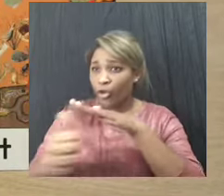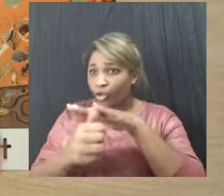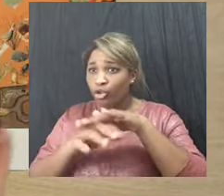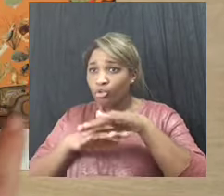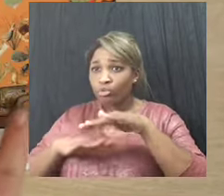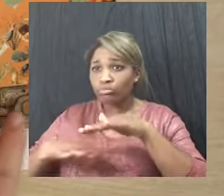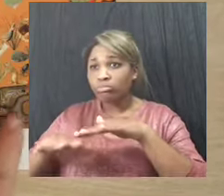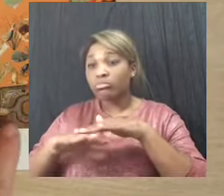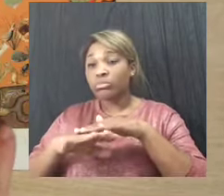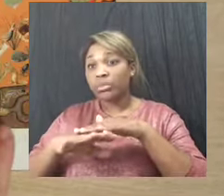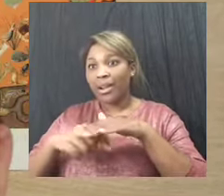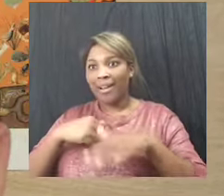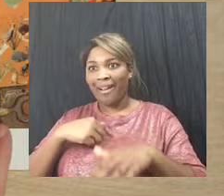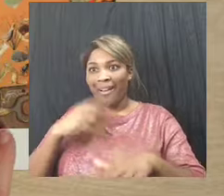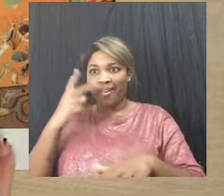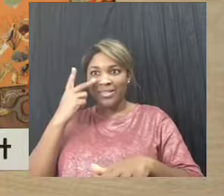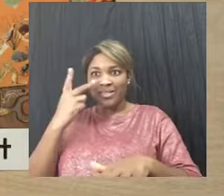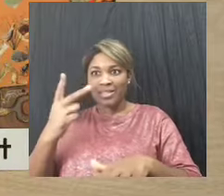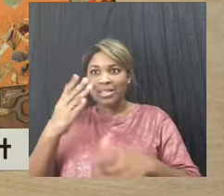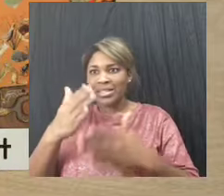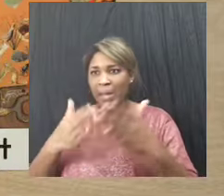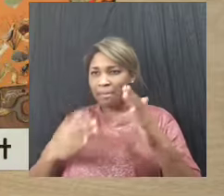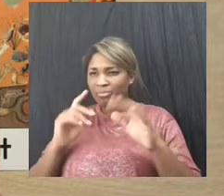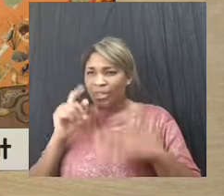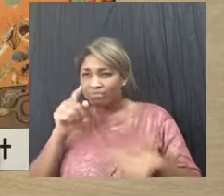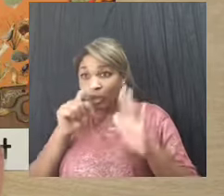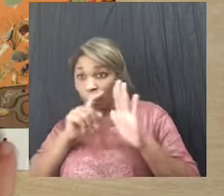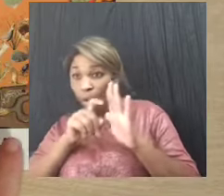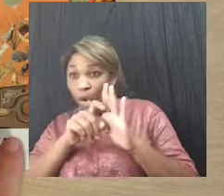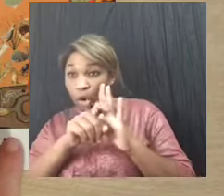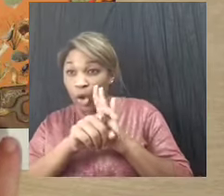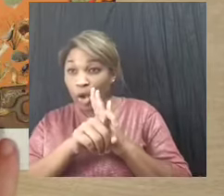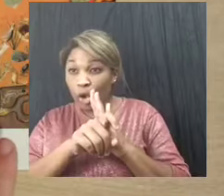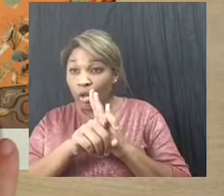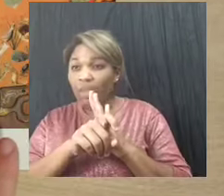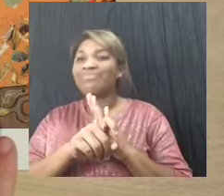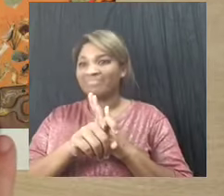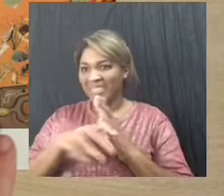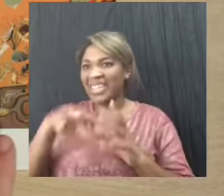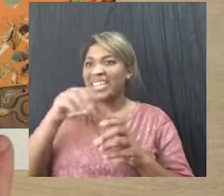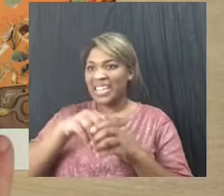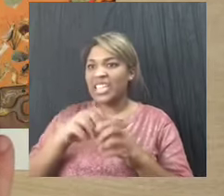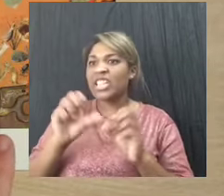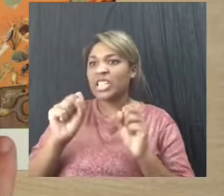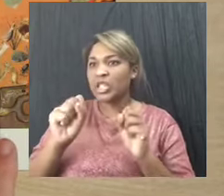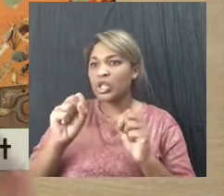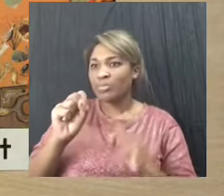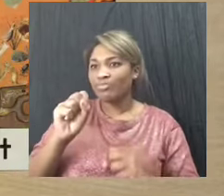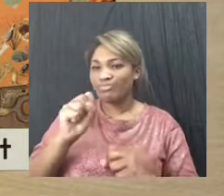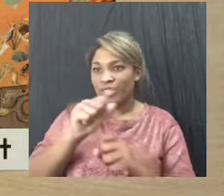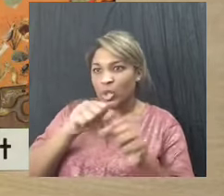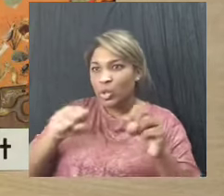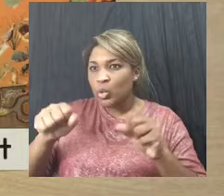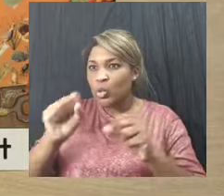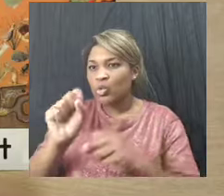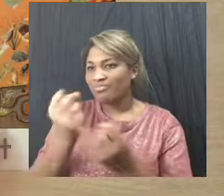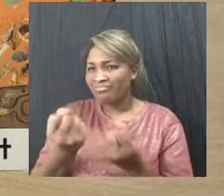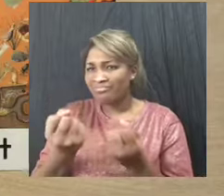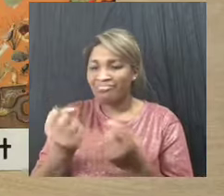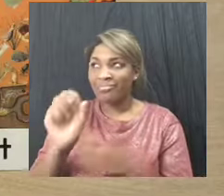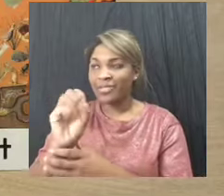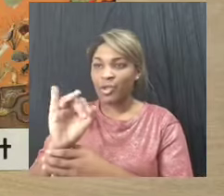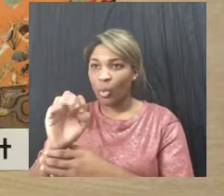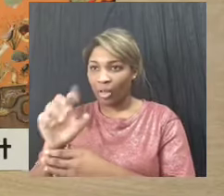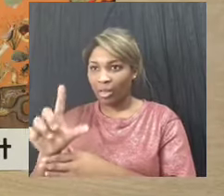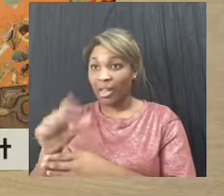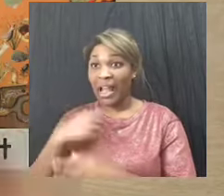see some of them, these little worms, interacting with the soil. I see a